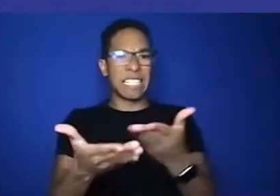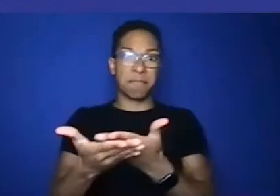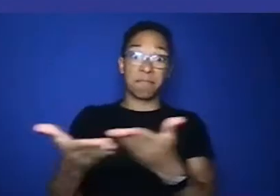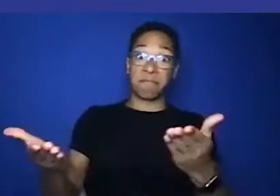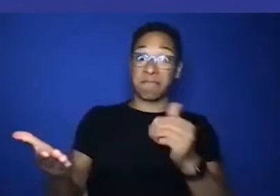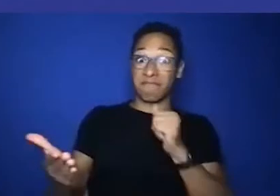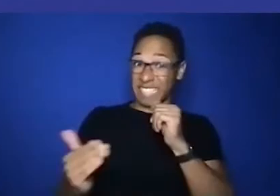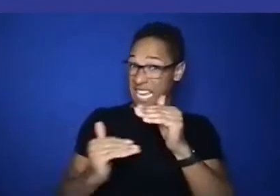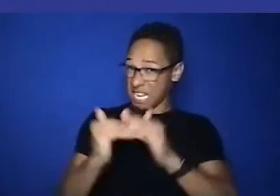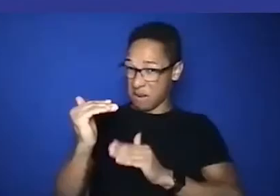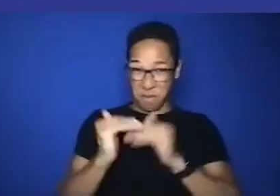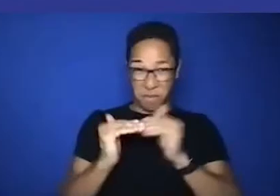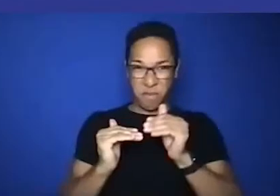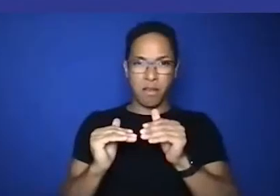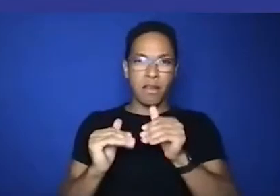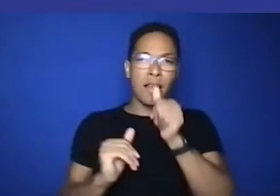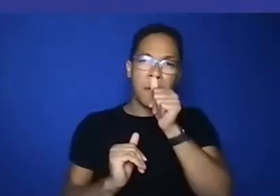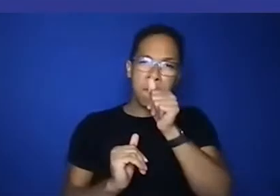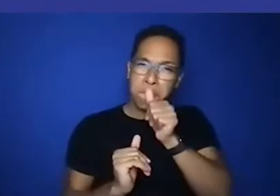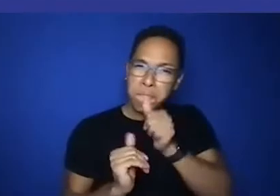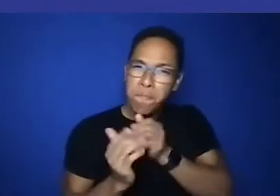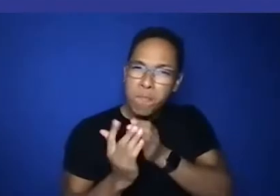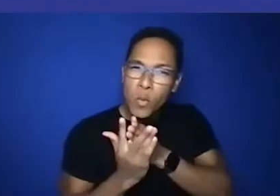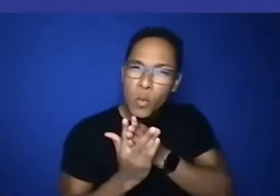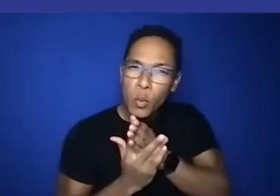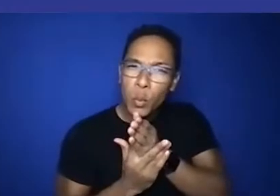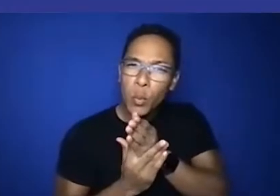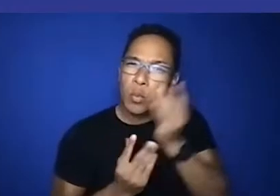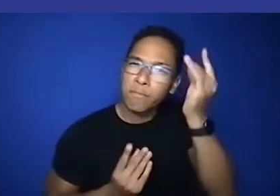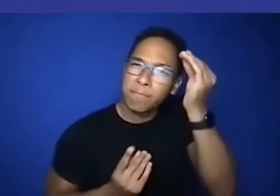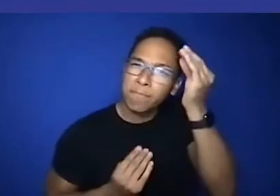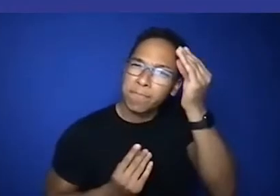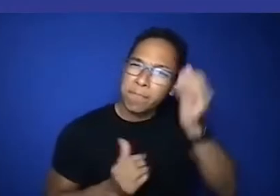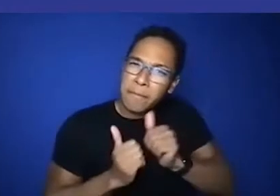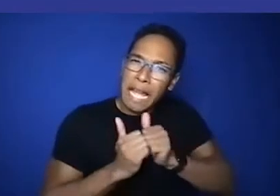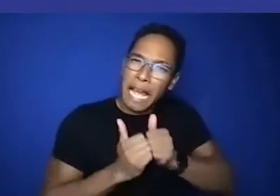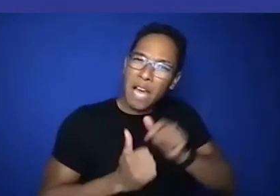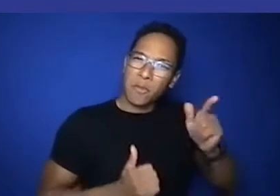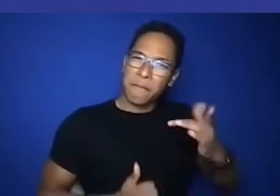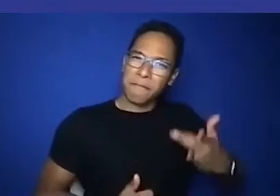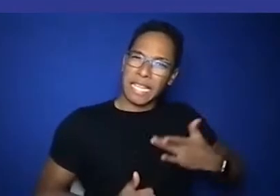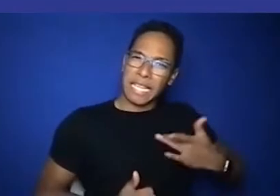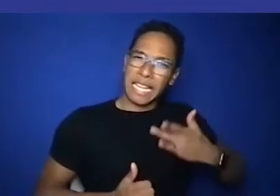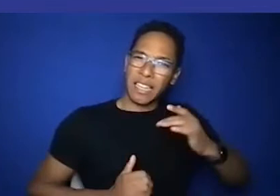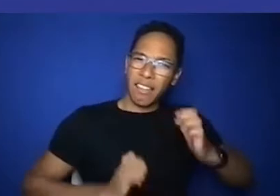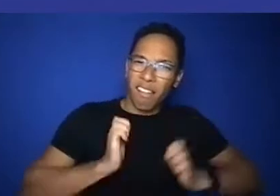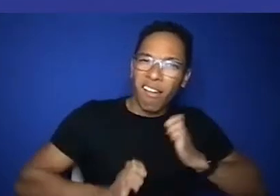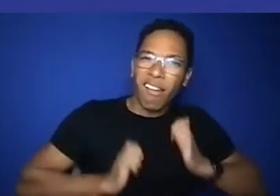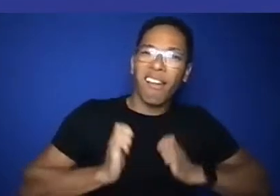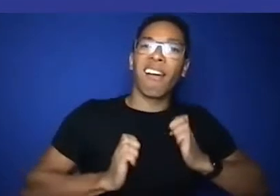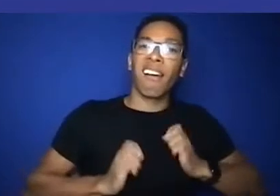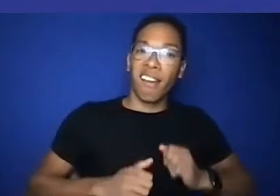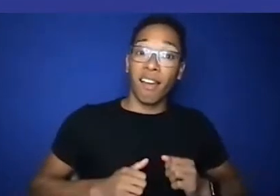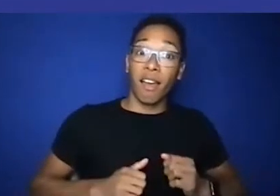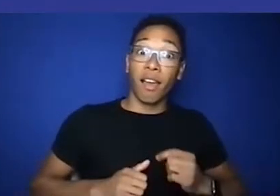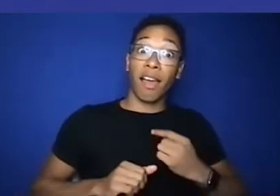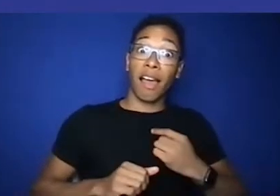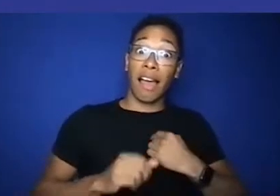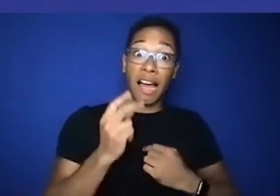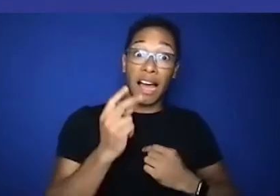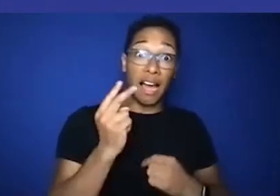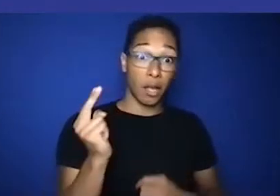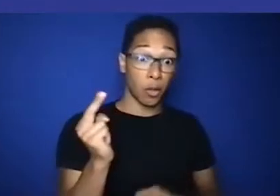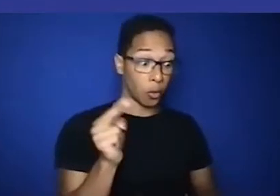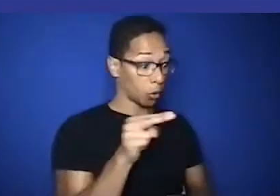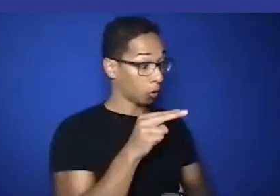to think about how that made them feel in a different way. And as I turned around, I found myself looking